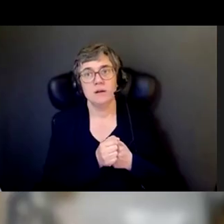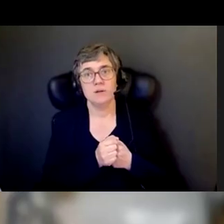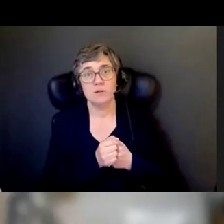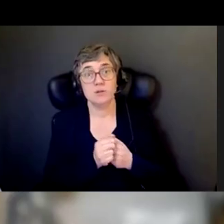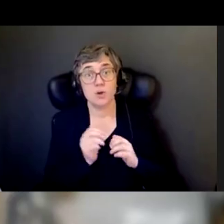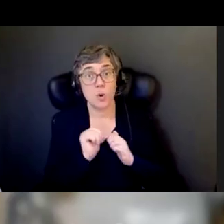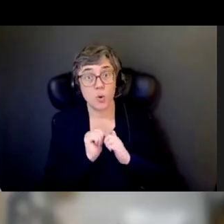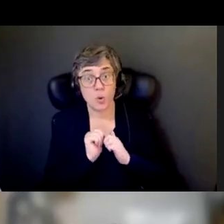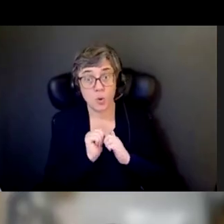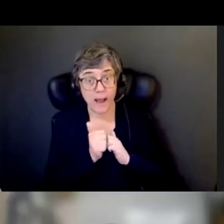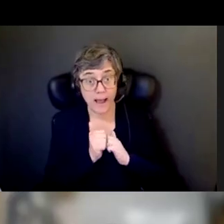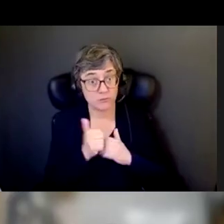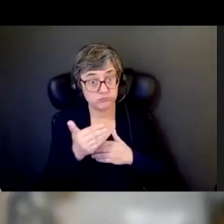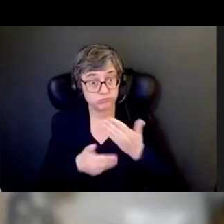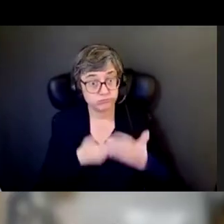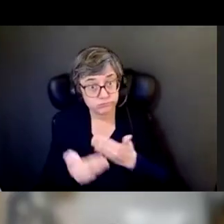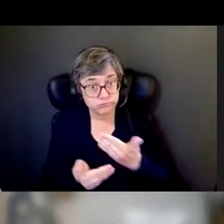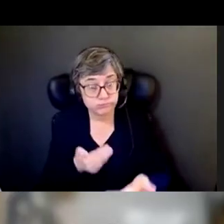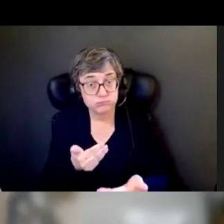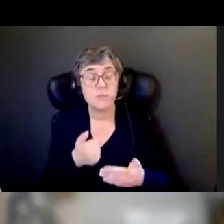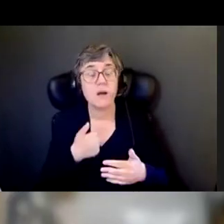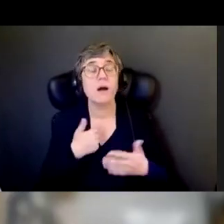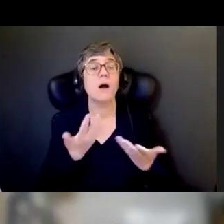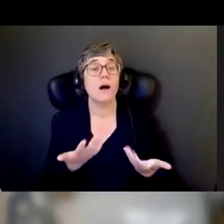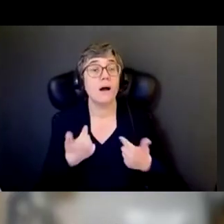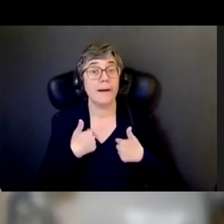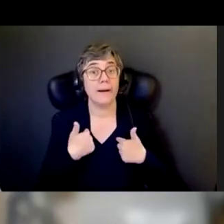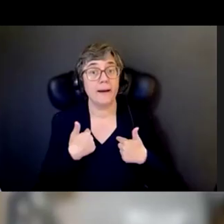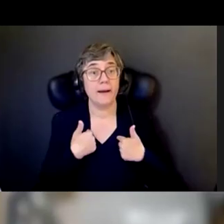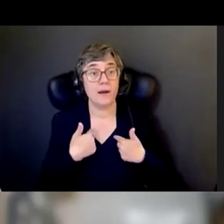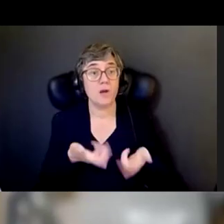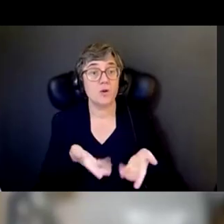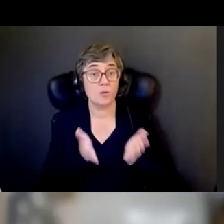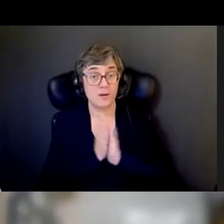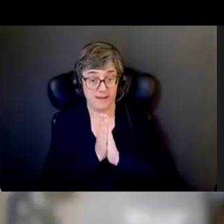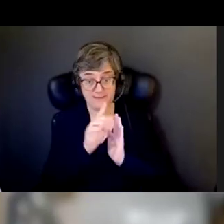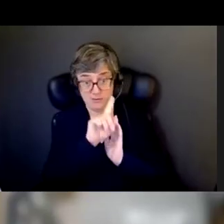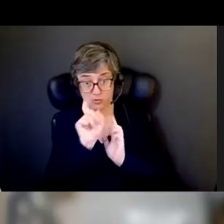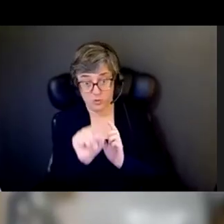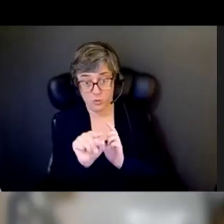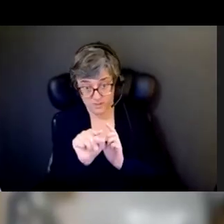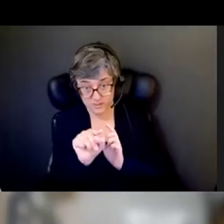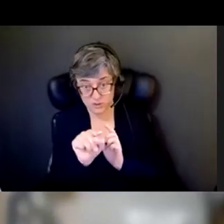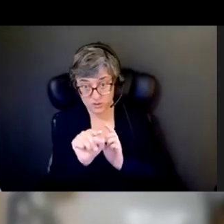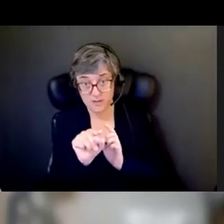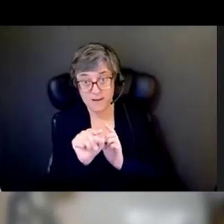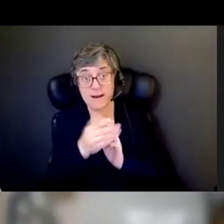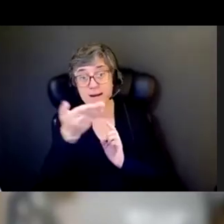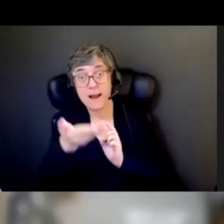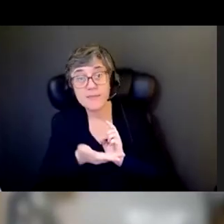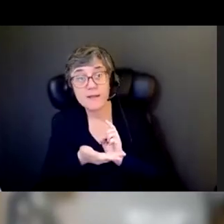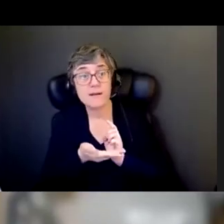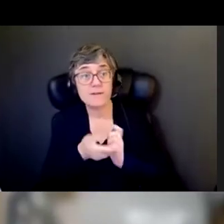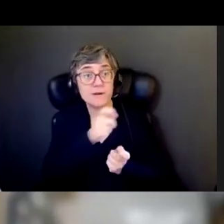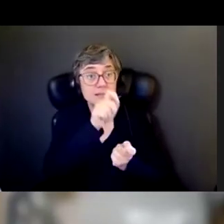about it, what I'm going to do is I will I'm going to ask a question and invite specific panelists to start